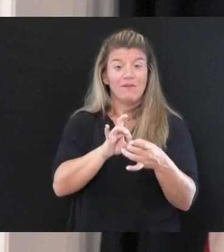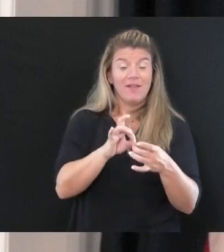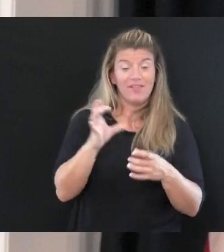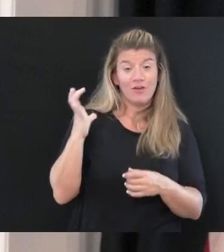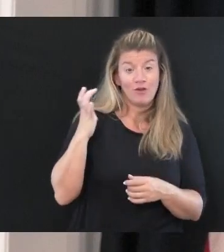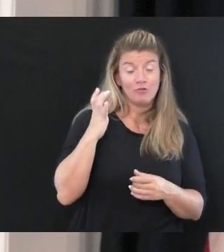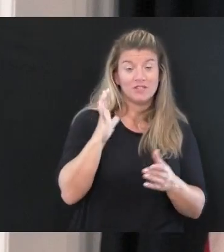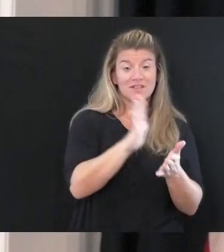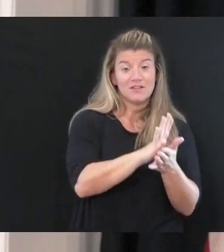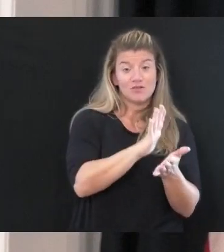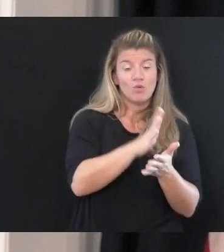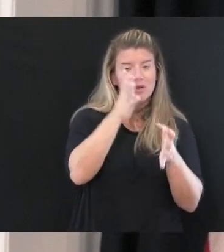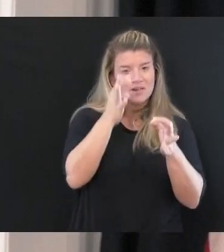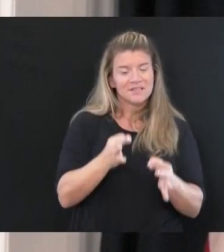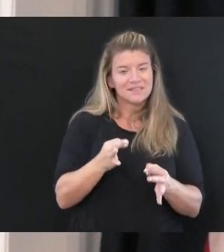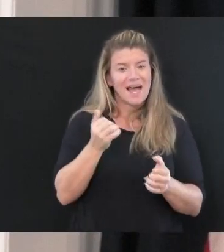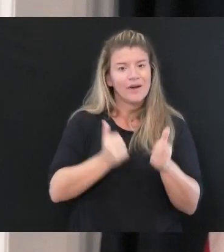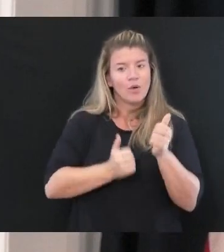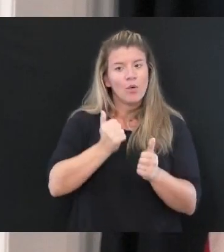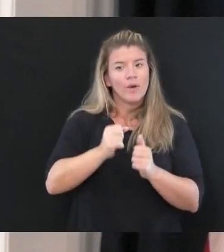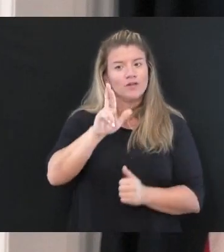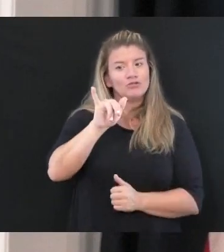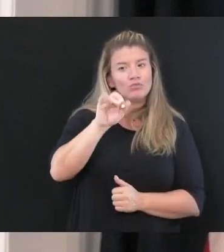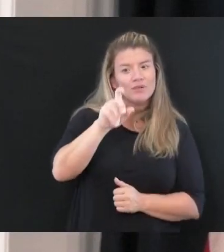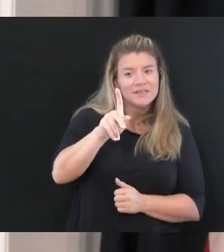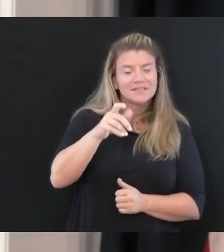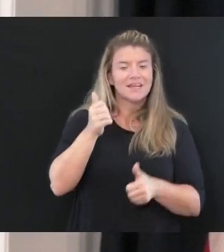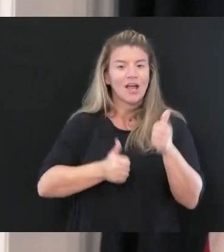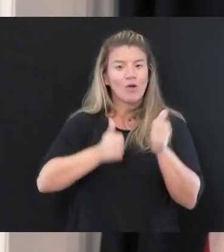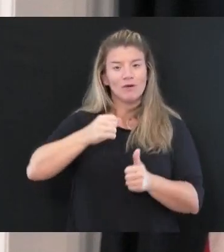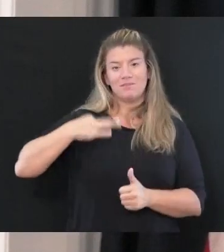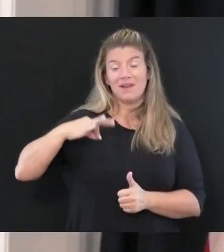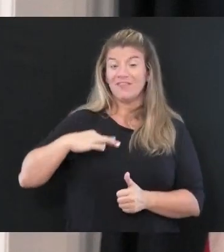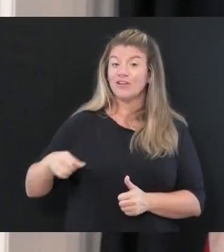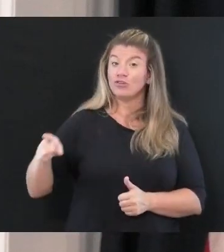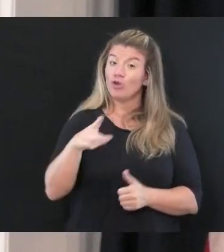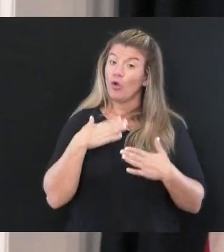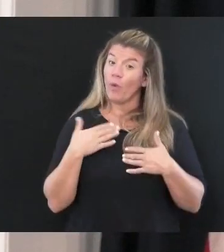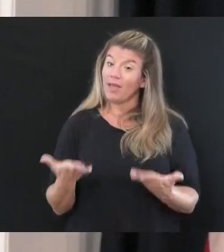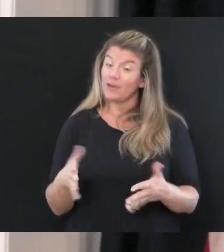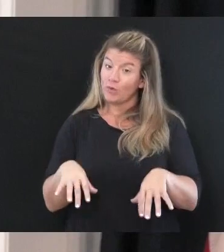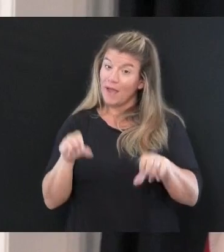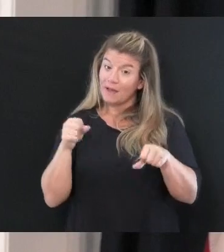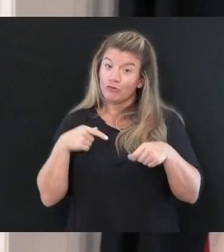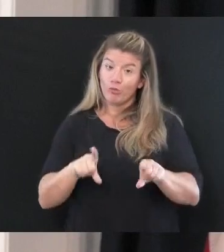decide what risks and benefits that they are willing to take in this era.